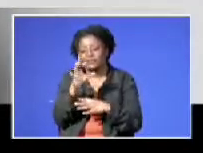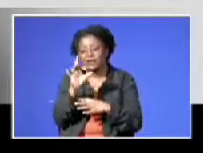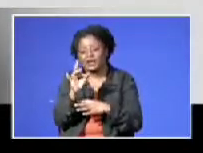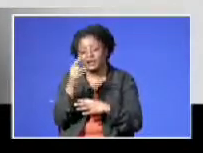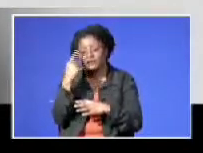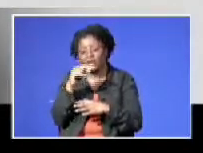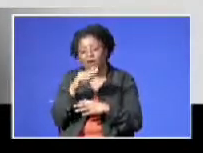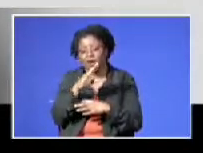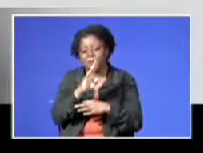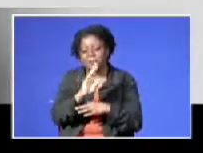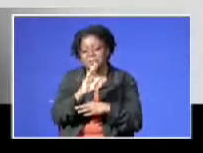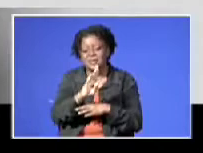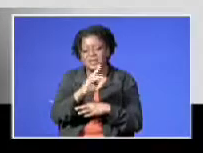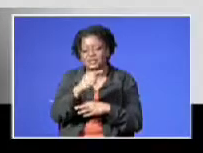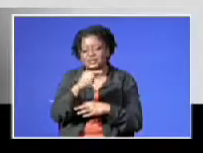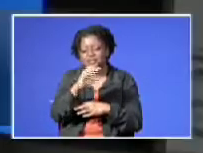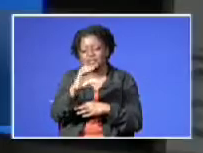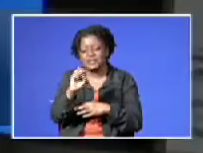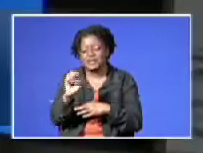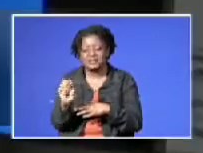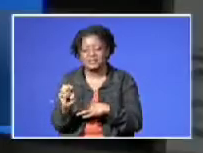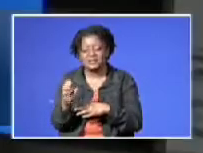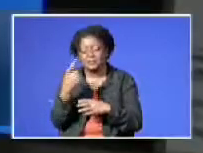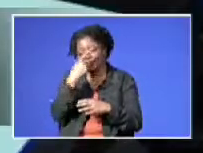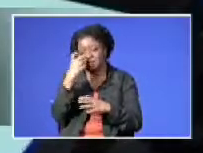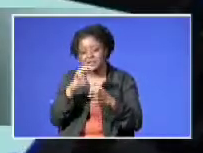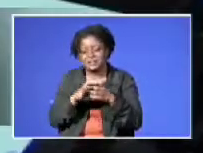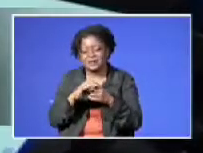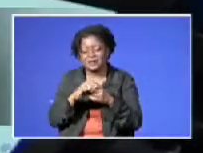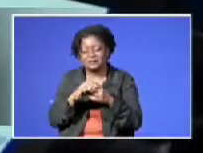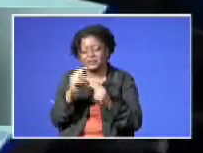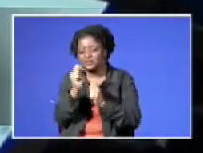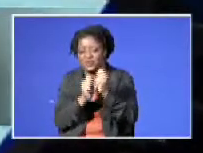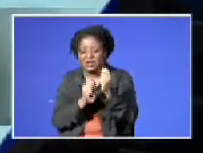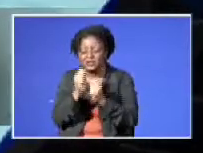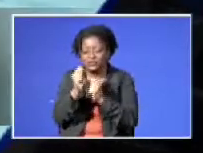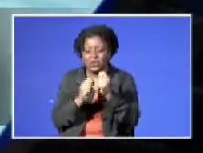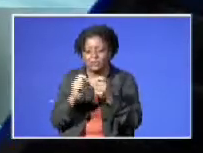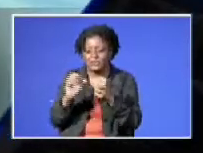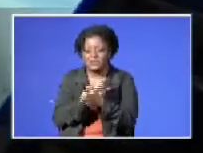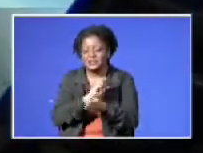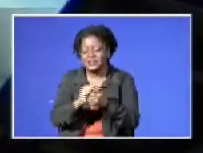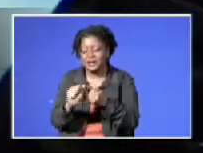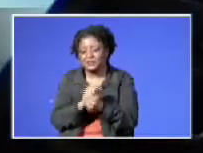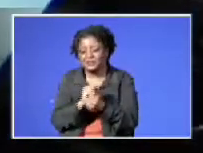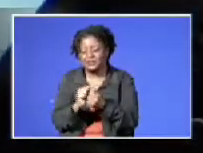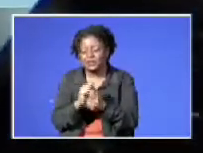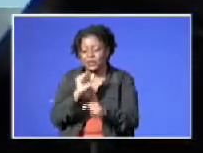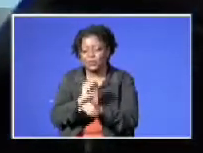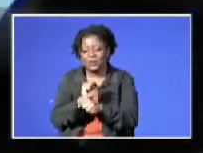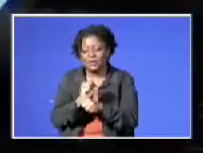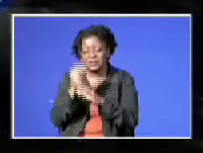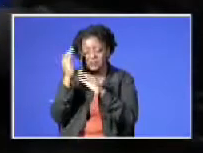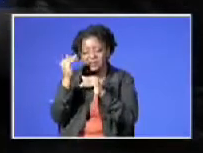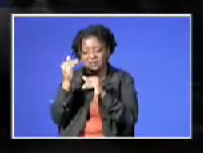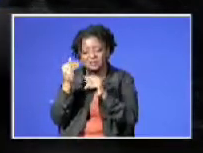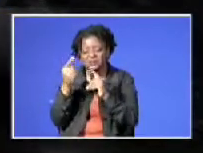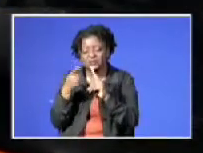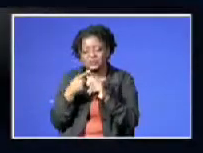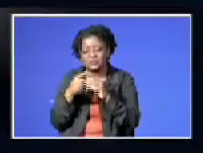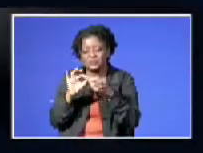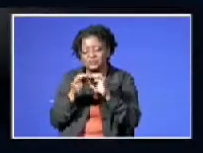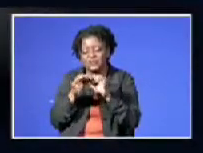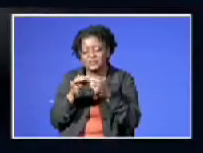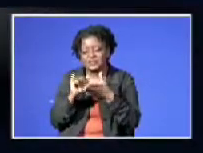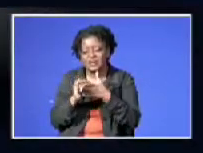a transmitter damage due to Hurricane Dorian, work is being done to restore transmission by mid-July from Bassett Cove, Grand